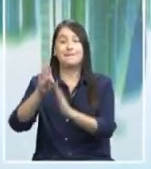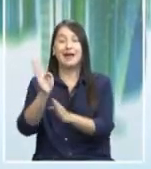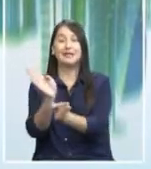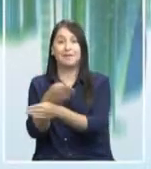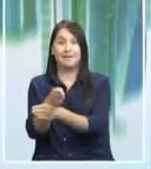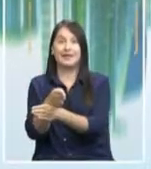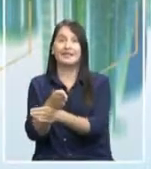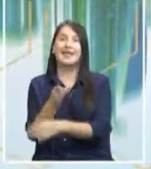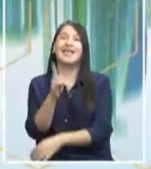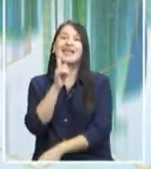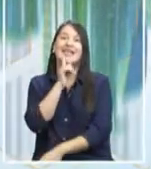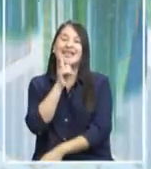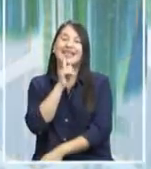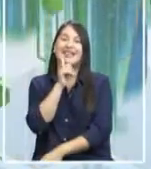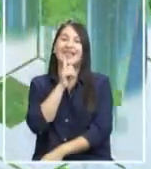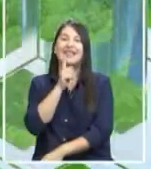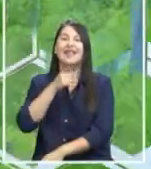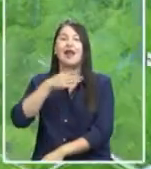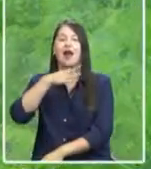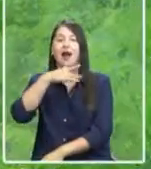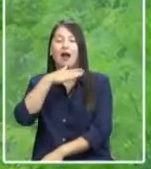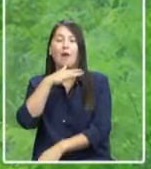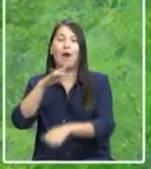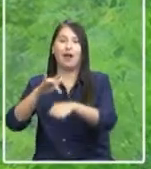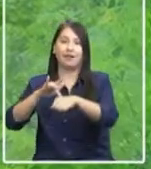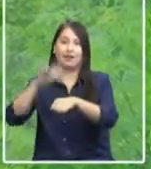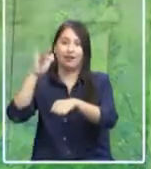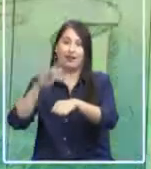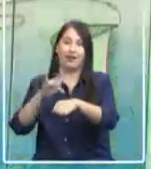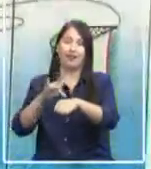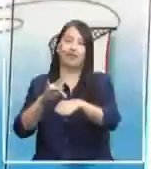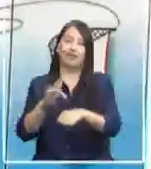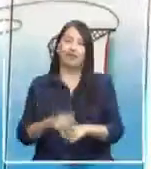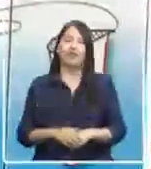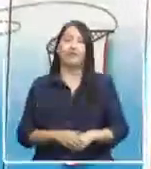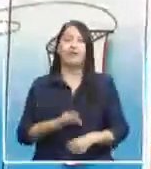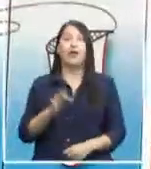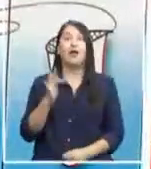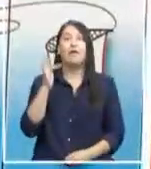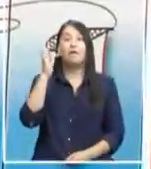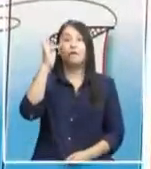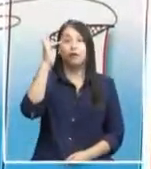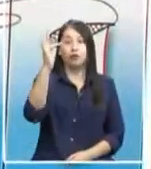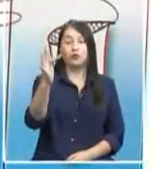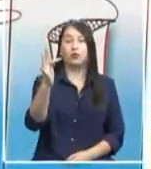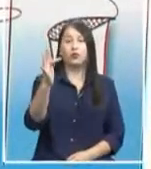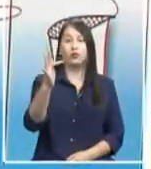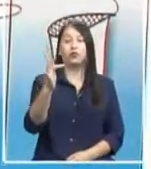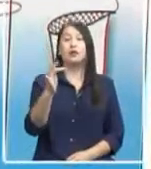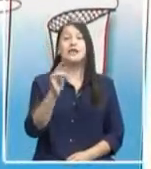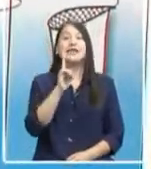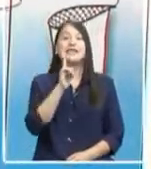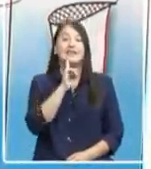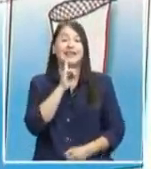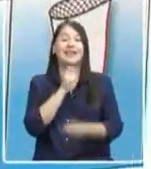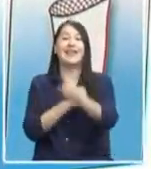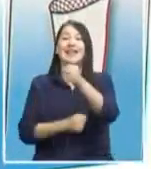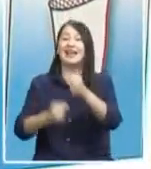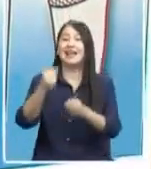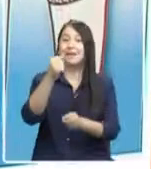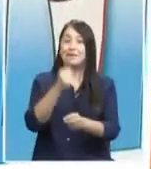future, we will have a replacement of the fish community by tropical